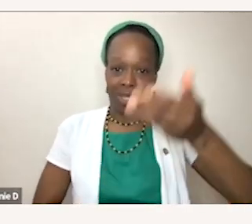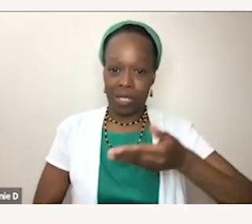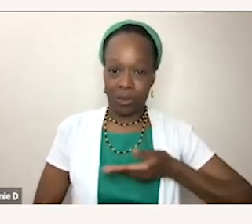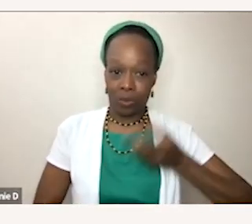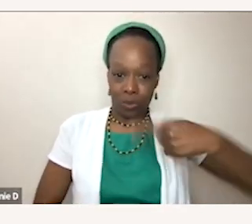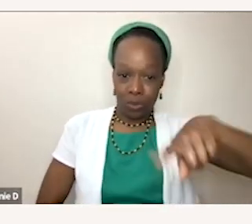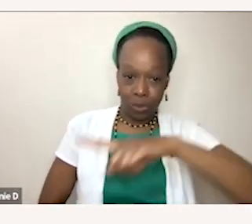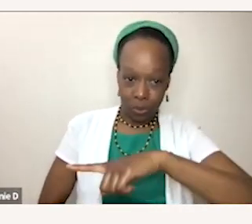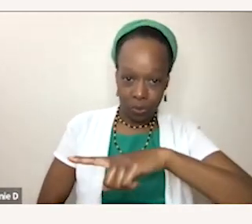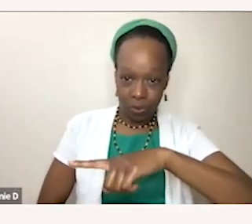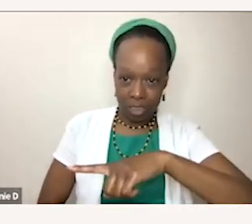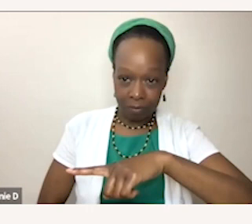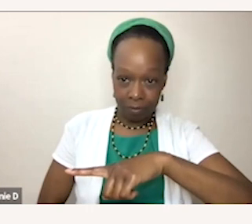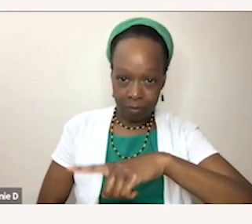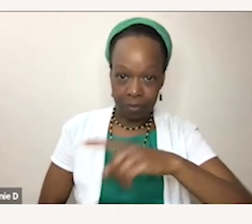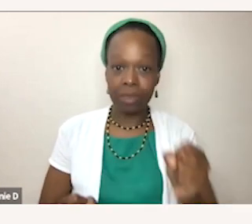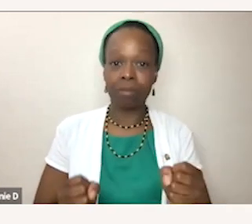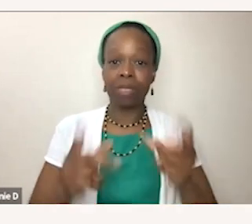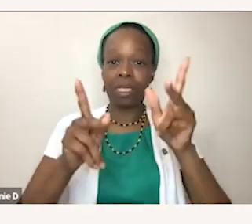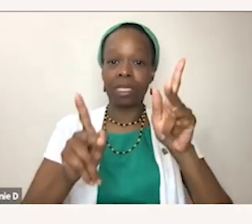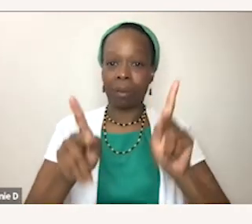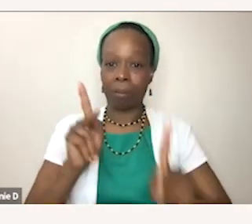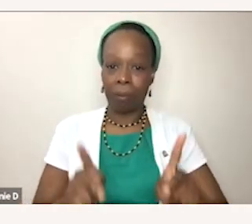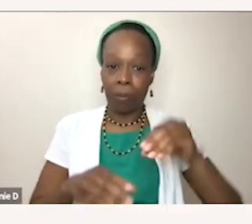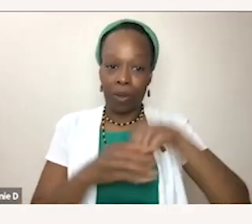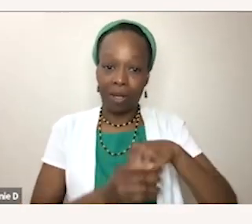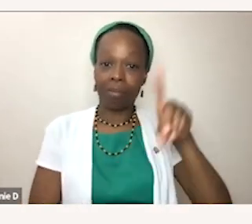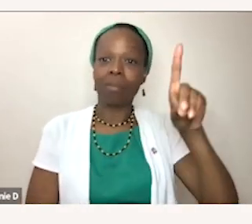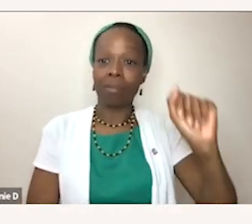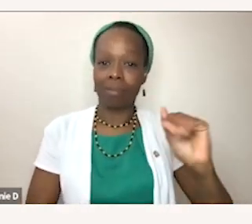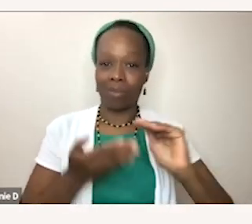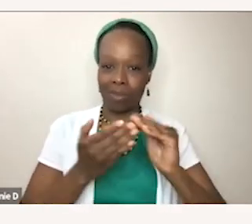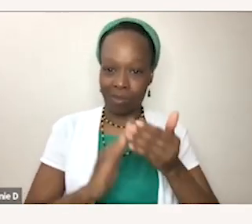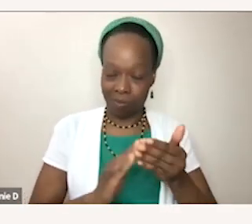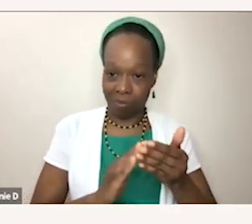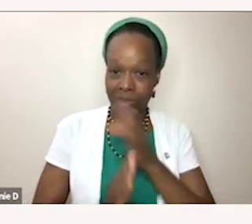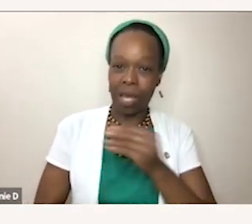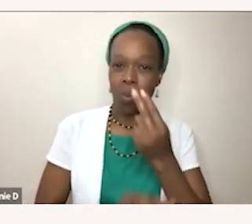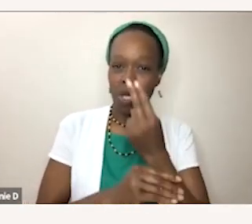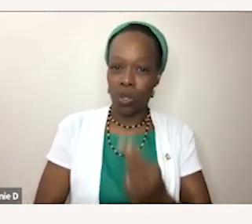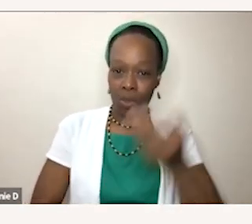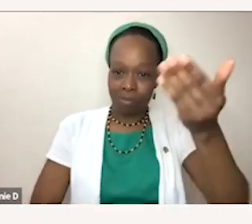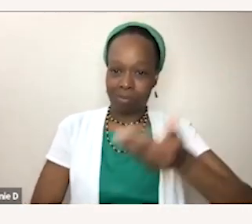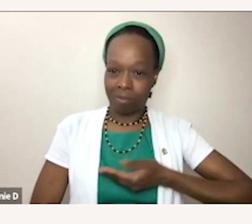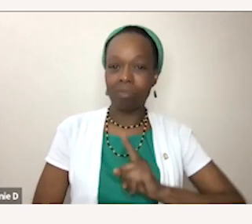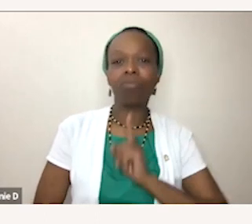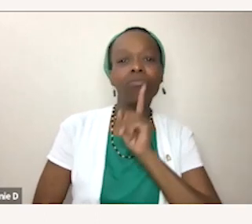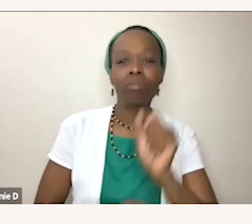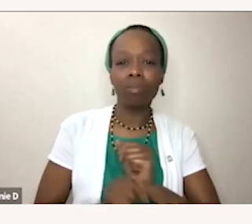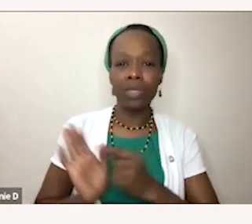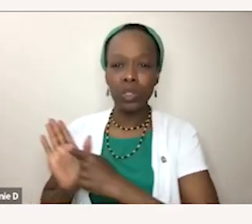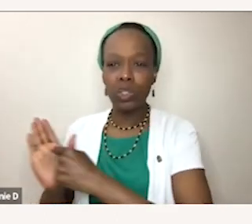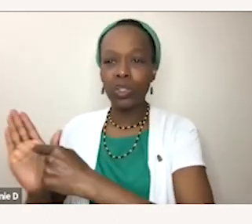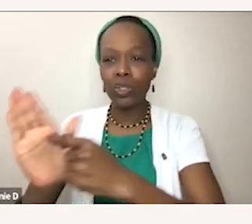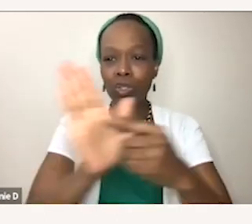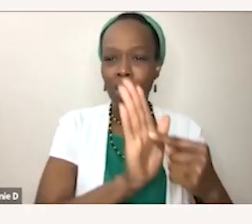to community and using these introductions to really showcase the power